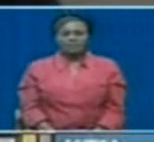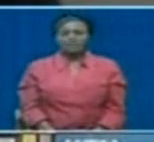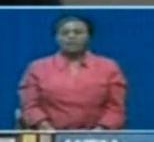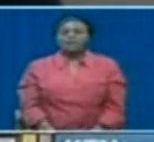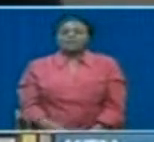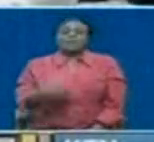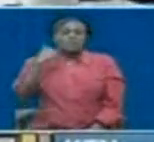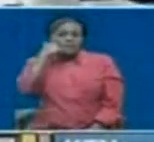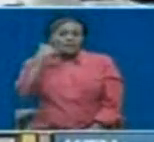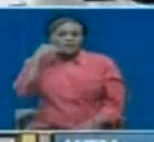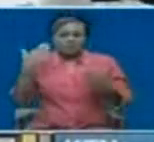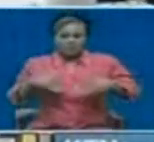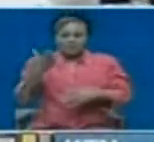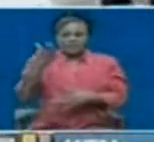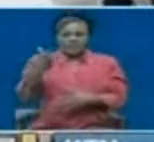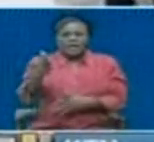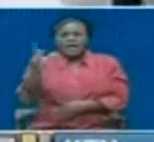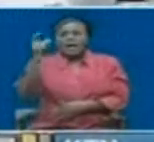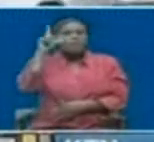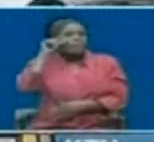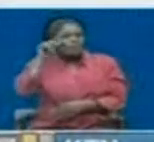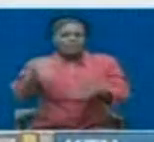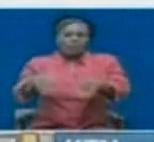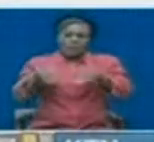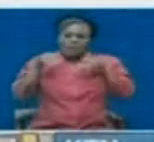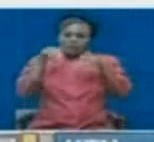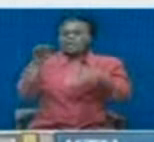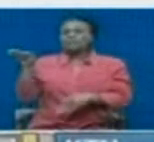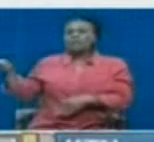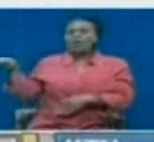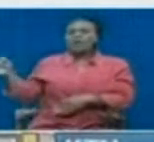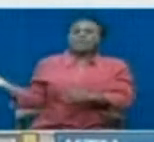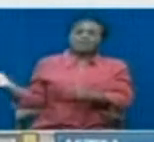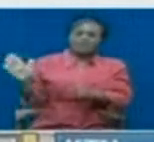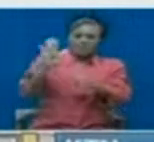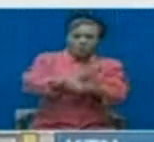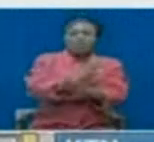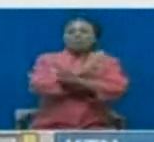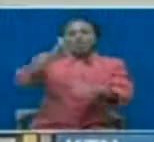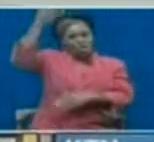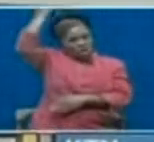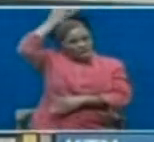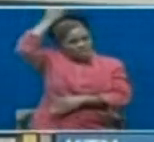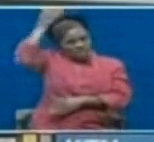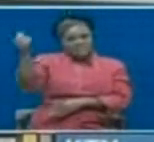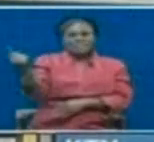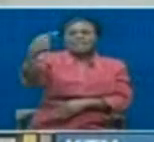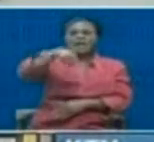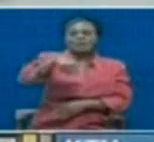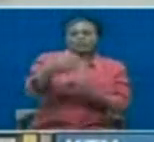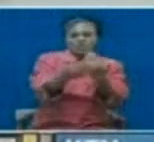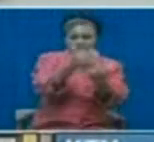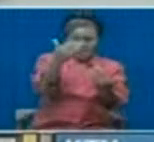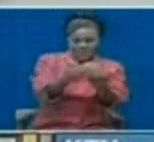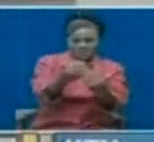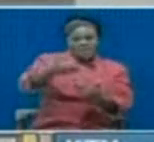Patients at the Coast General Provincial Hospital would wait all morning before realizing that no nurses would arrive to tend to them.